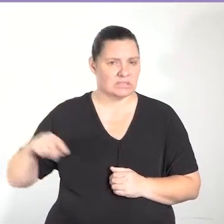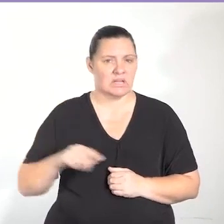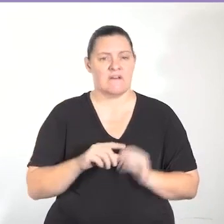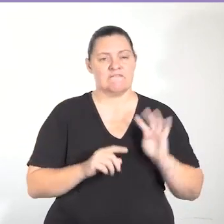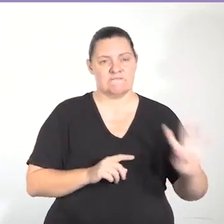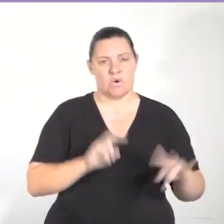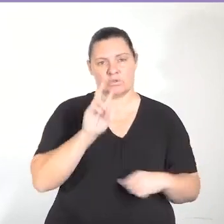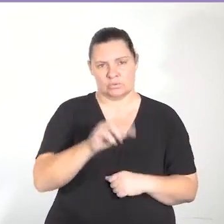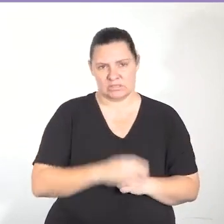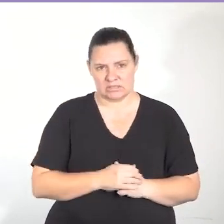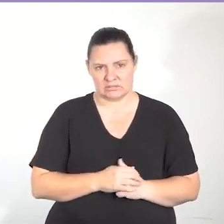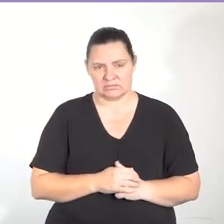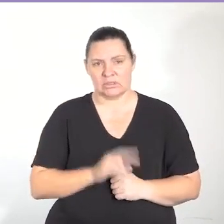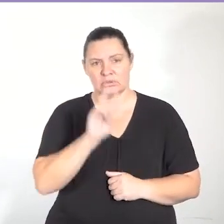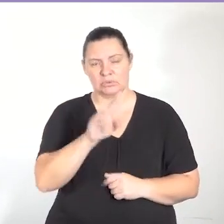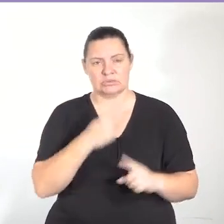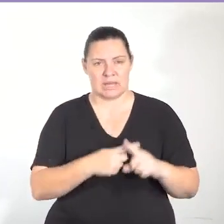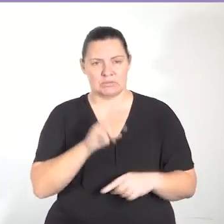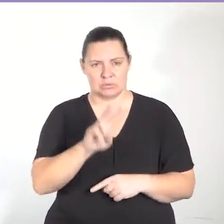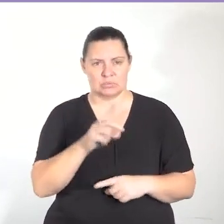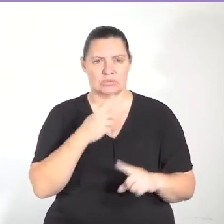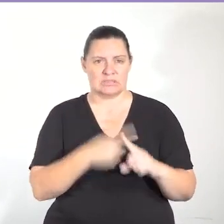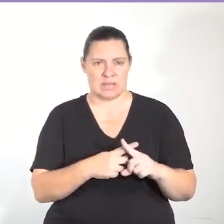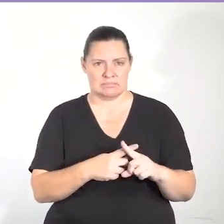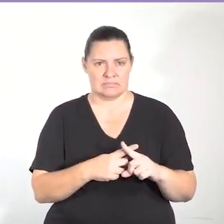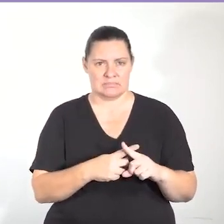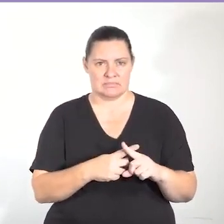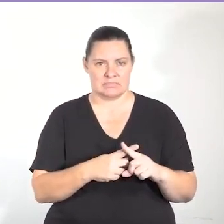is the 4 2's. 2 times 2